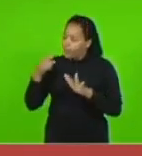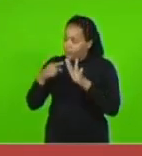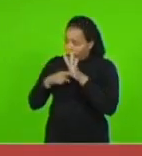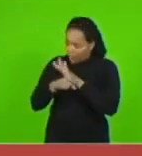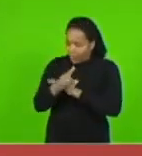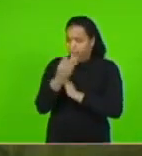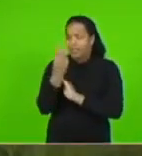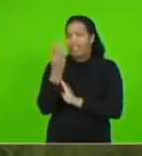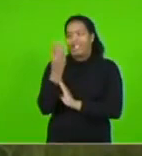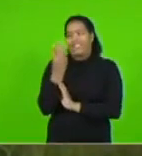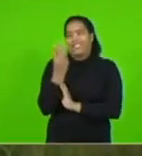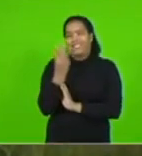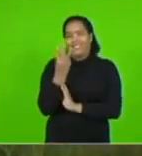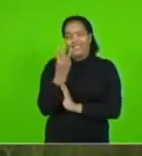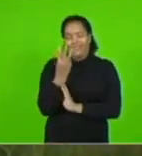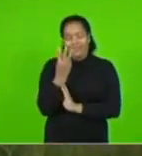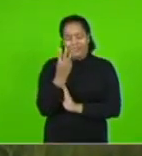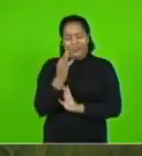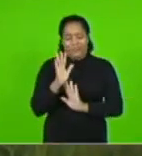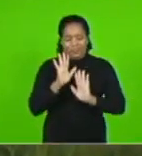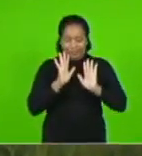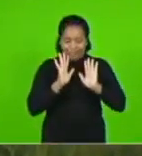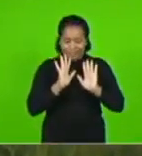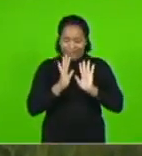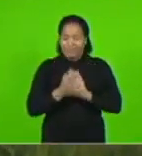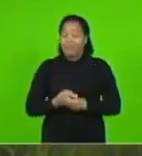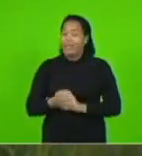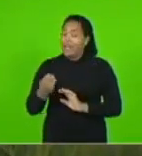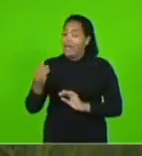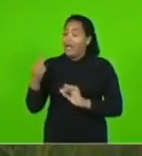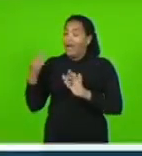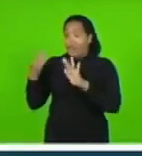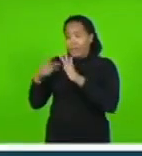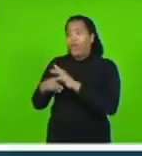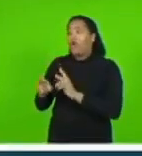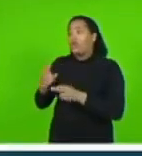And we're going to now ask the third question.